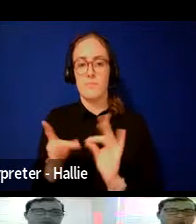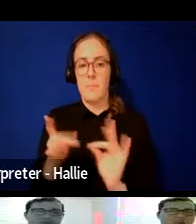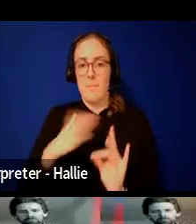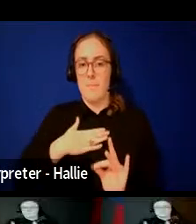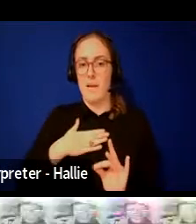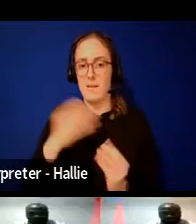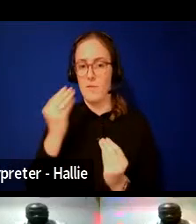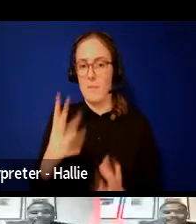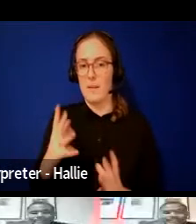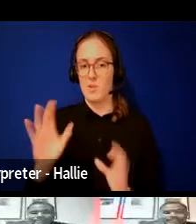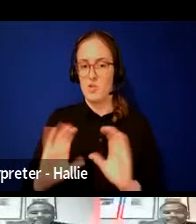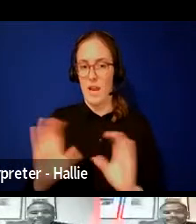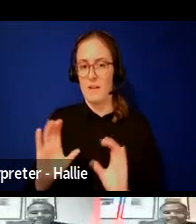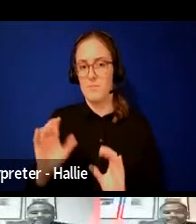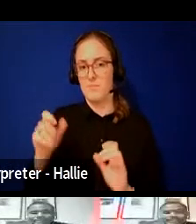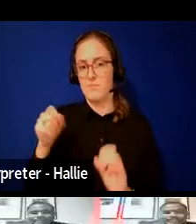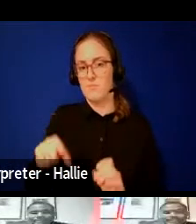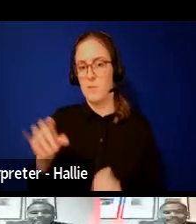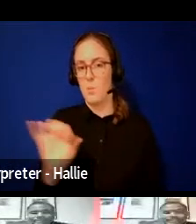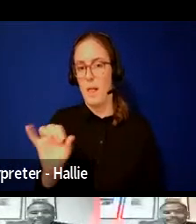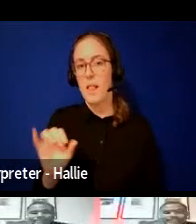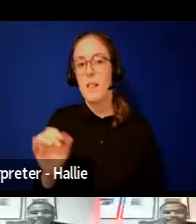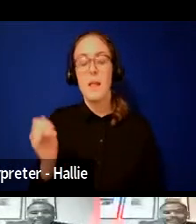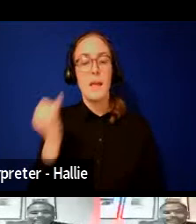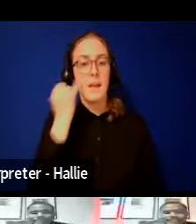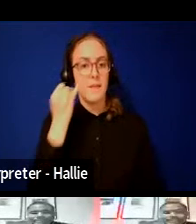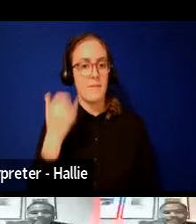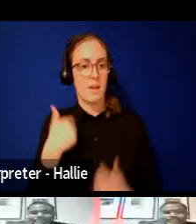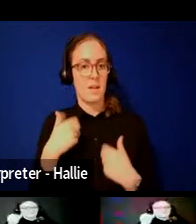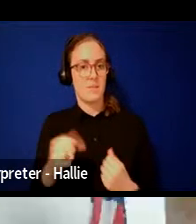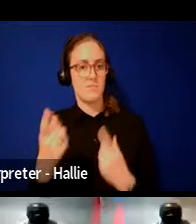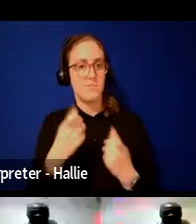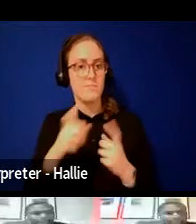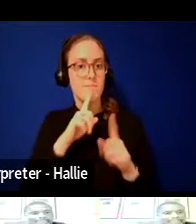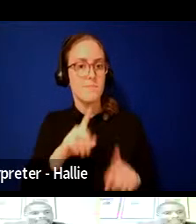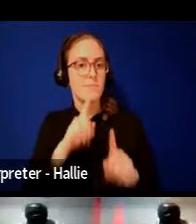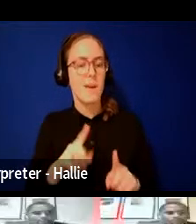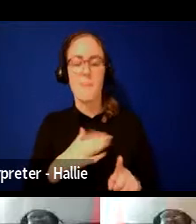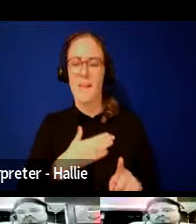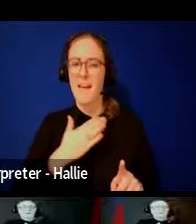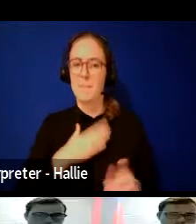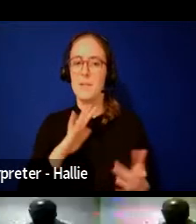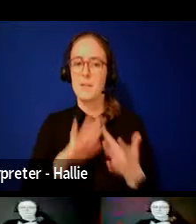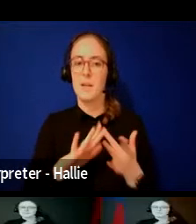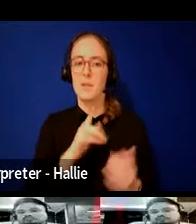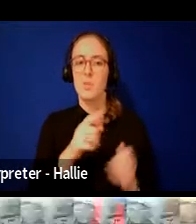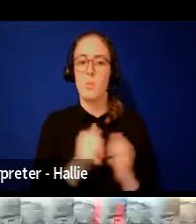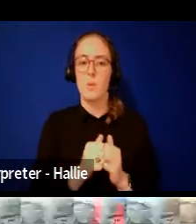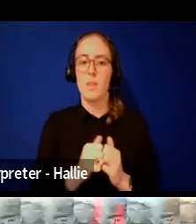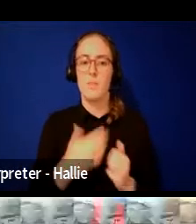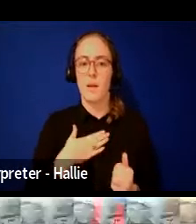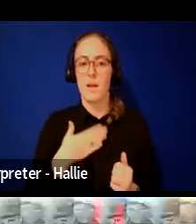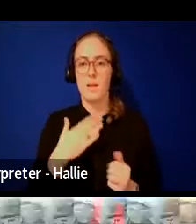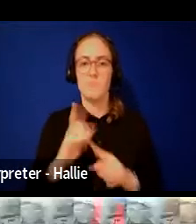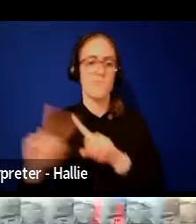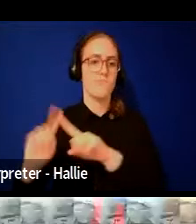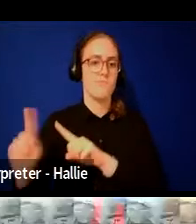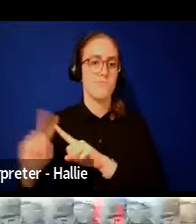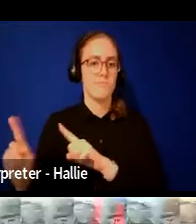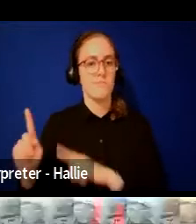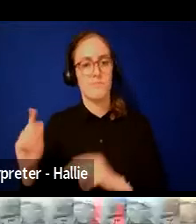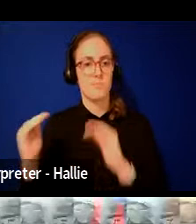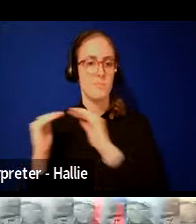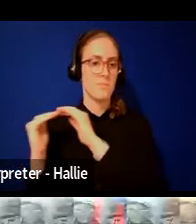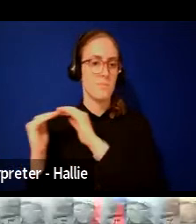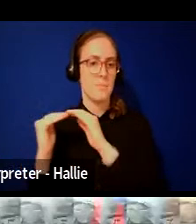can help facilitate it and get you answers, I'm more than happy to connect you with my various colleagues. I'll place